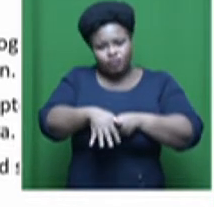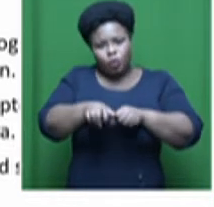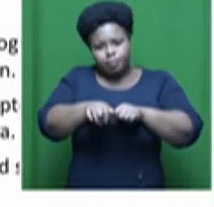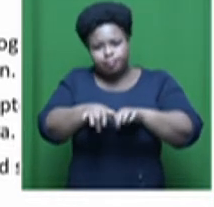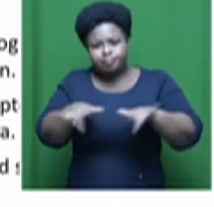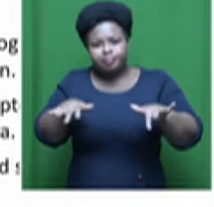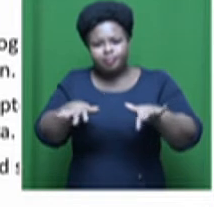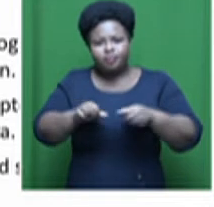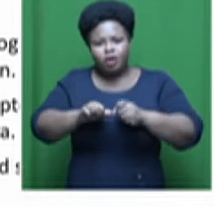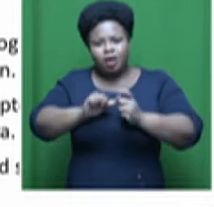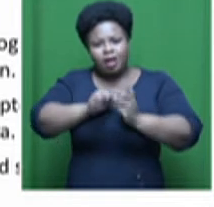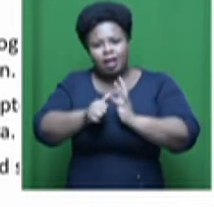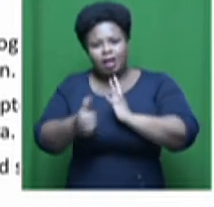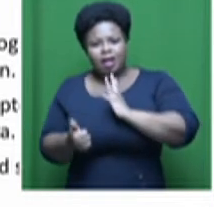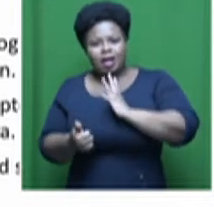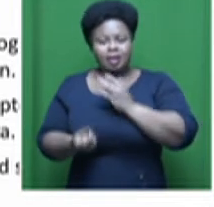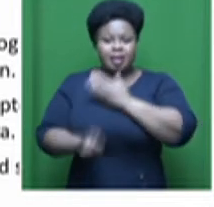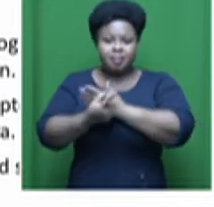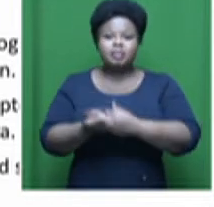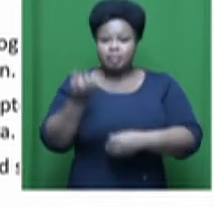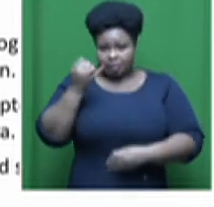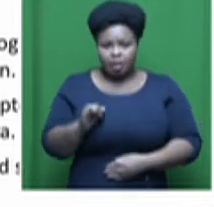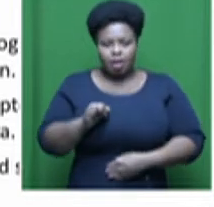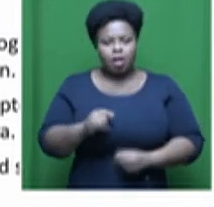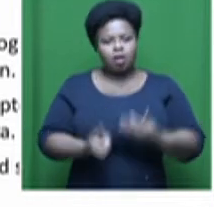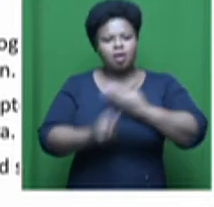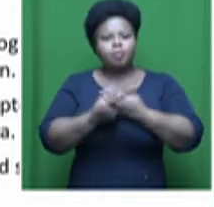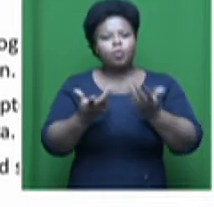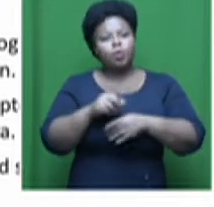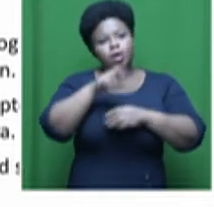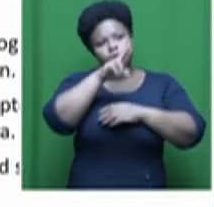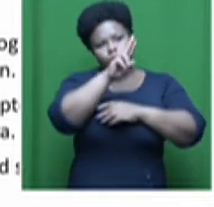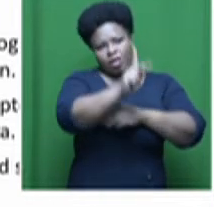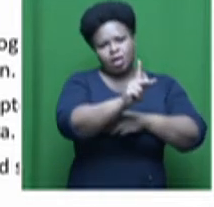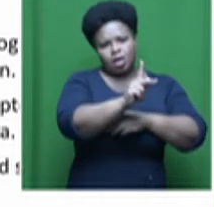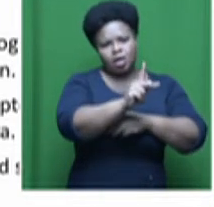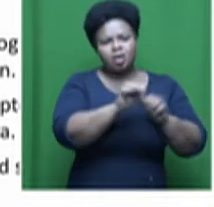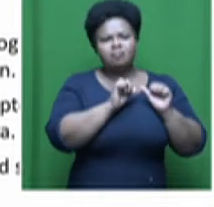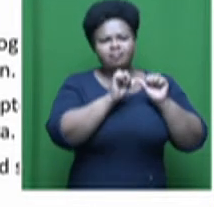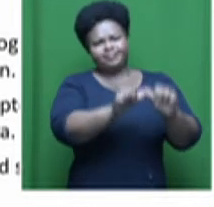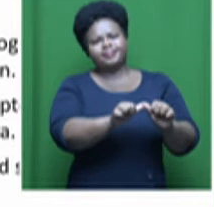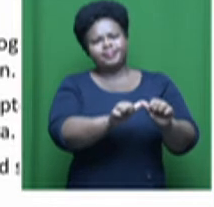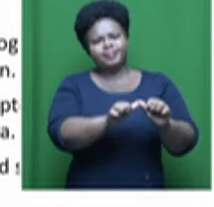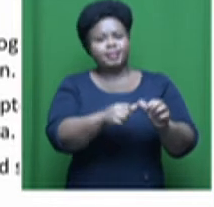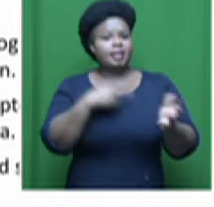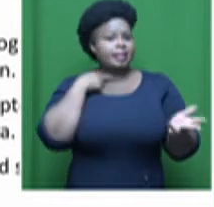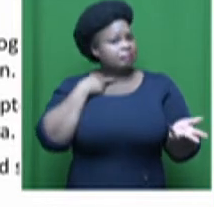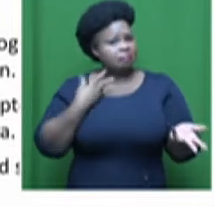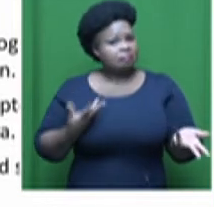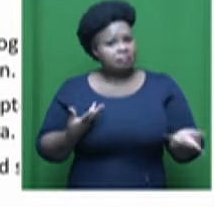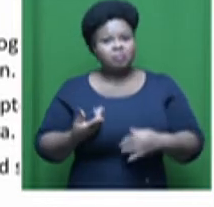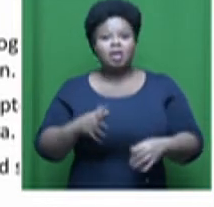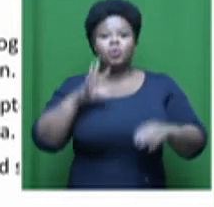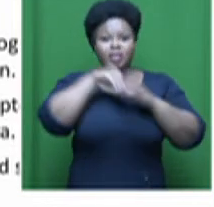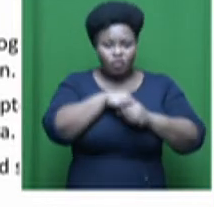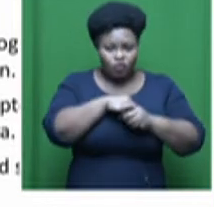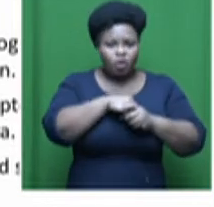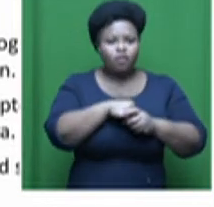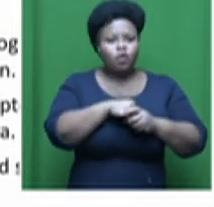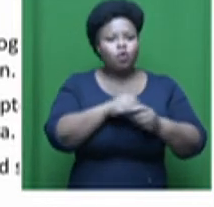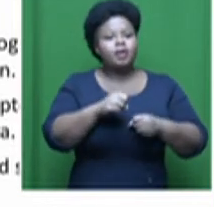the variant that was circulating and still continues to circulate in the United Kingdom, unfortunately, includes additional mutations of